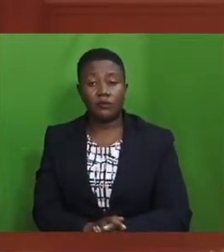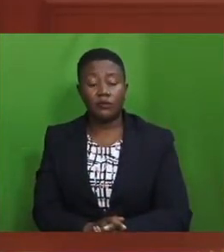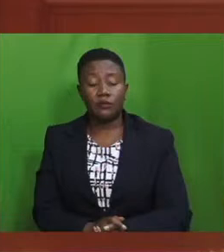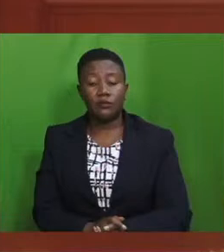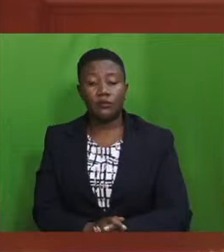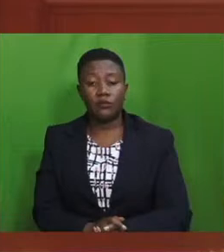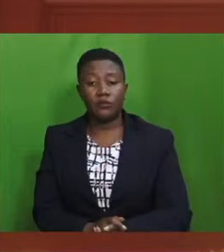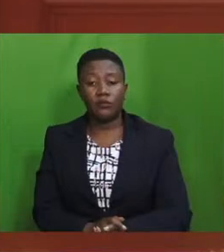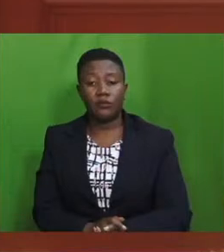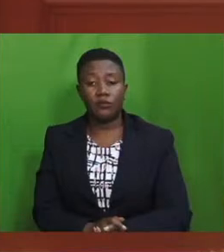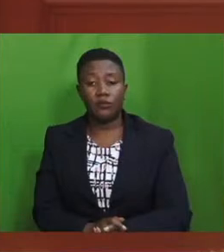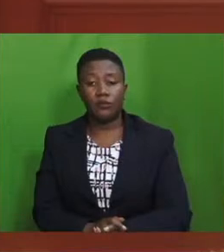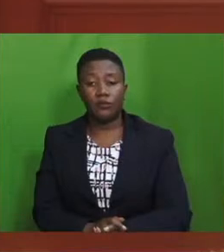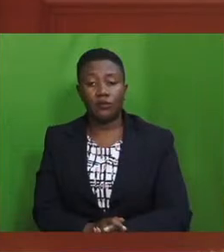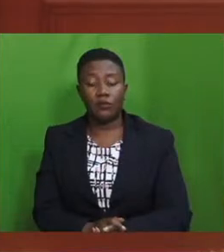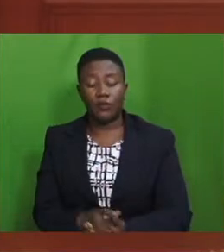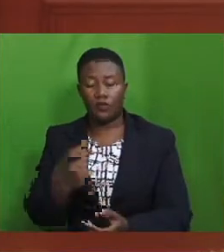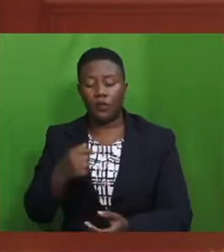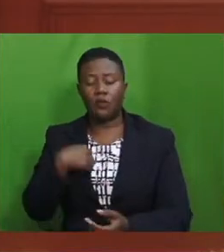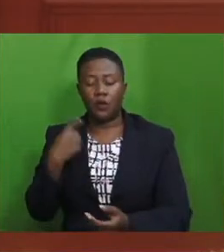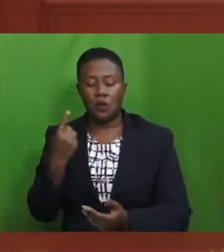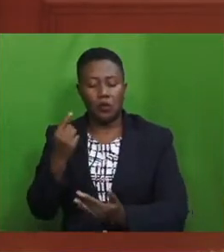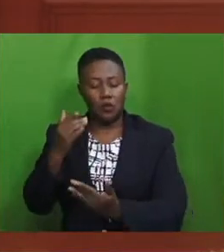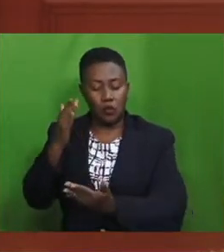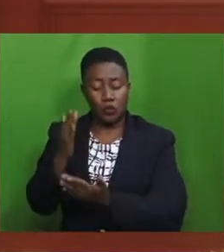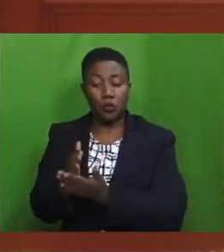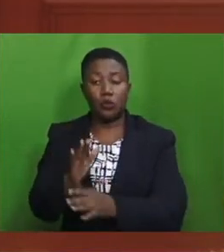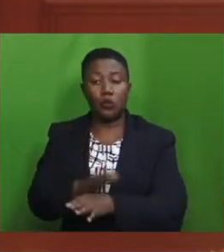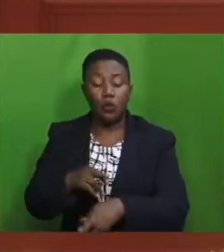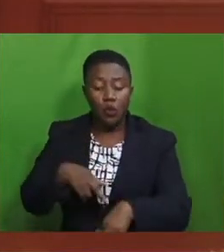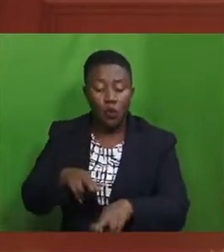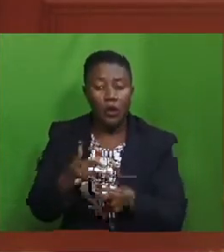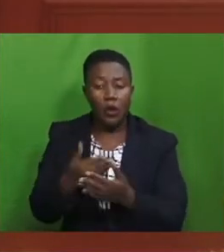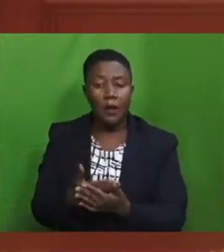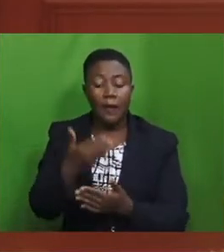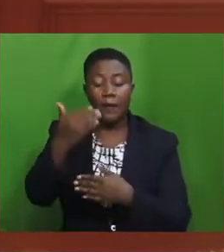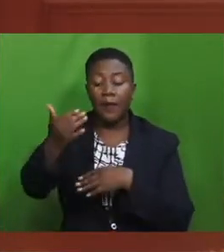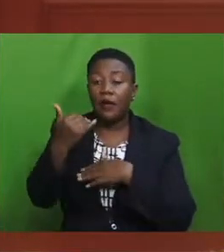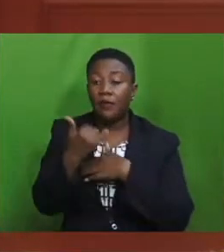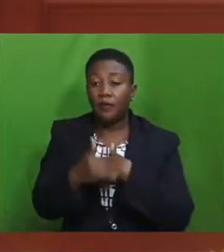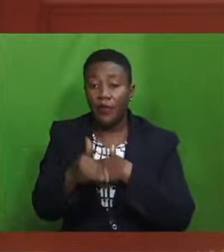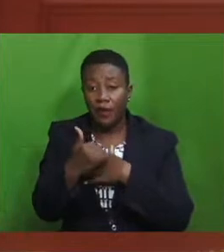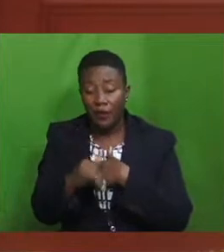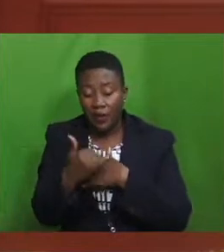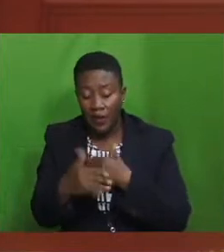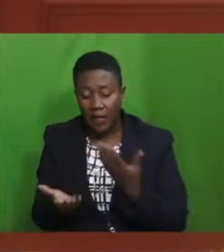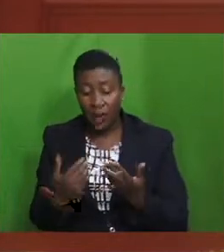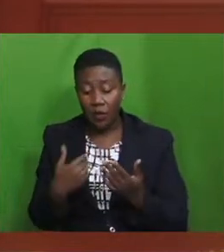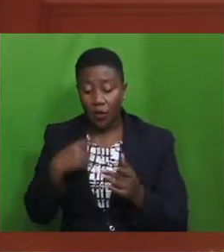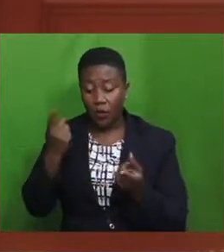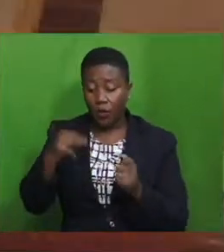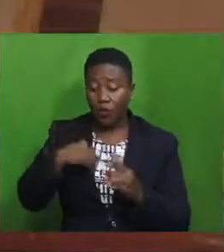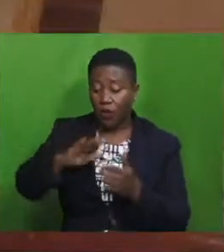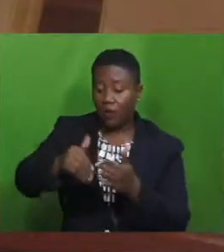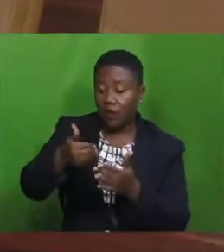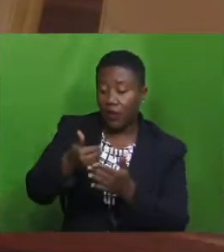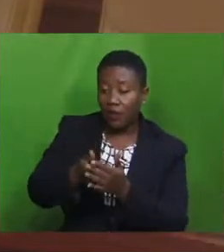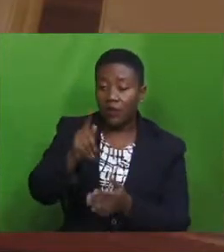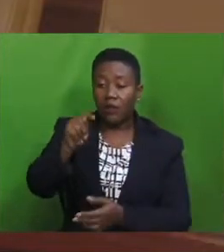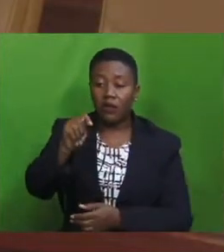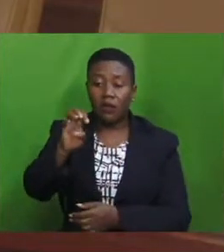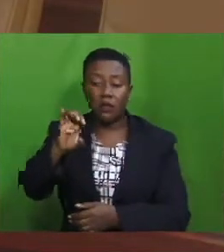normally will stop on the road there and buy a loaf of bread, and probably when I get to Techima or Kintampo, I'll